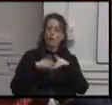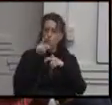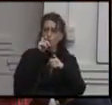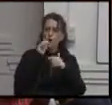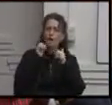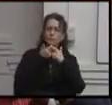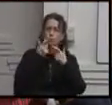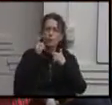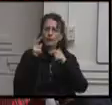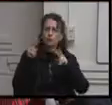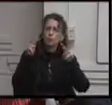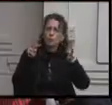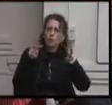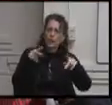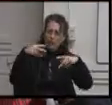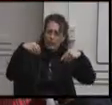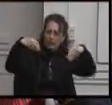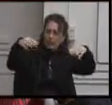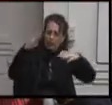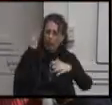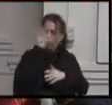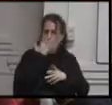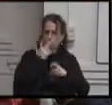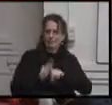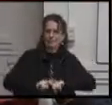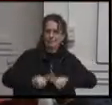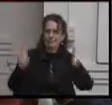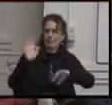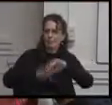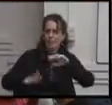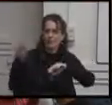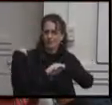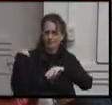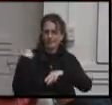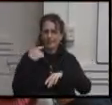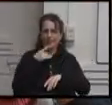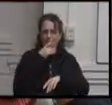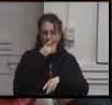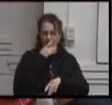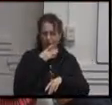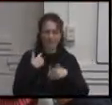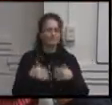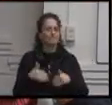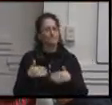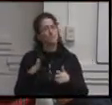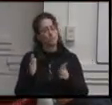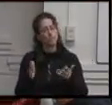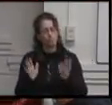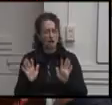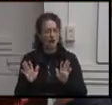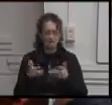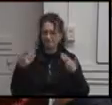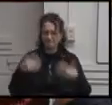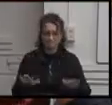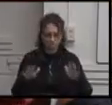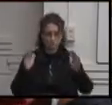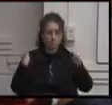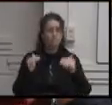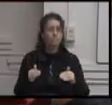light, so that was successful. At Public Works Department, we've also worked with the group